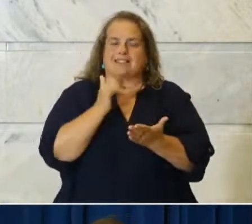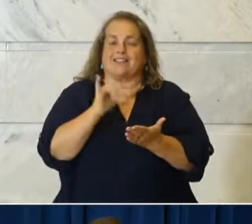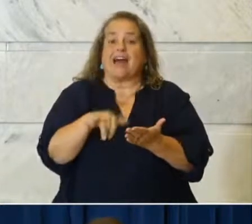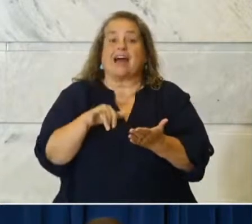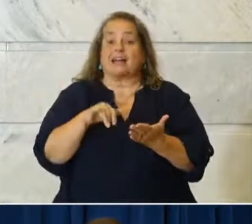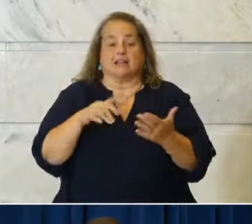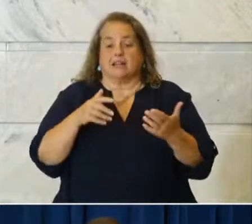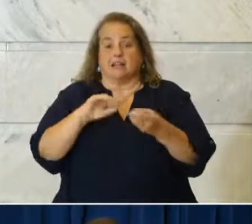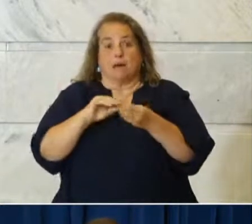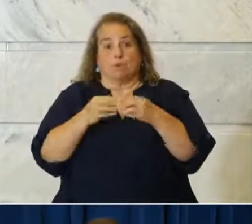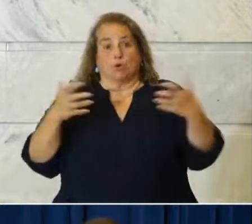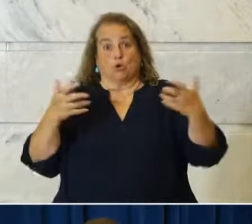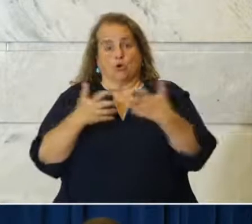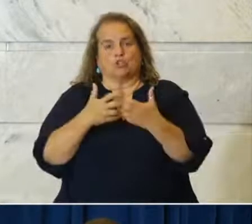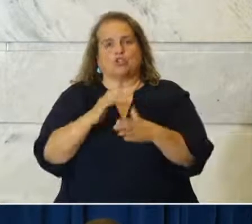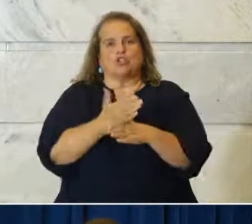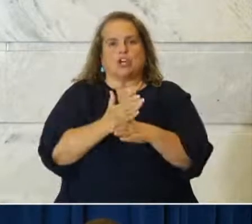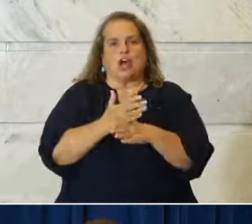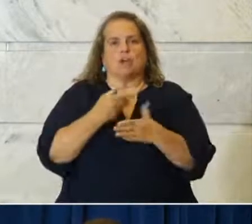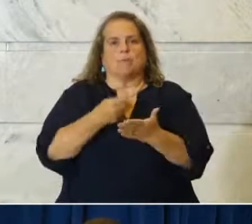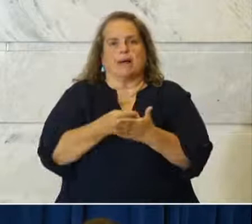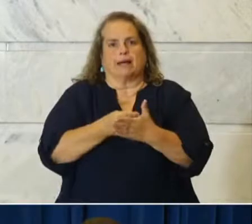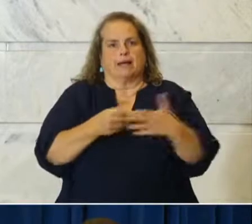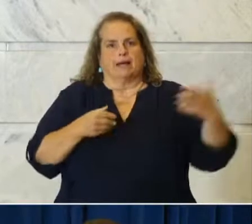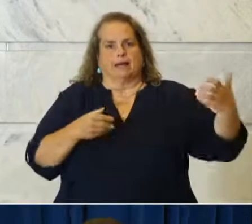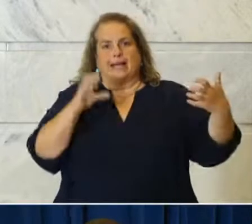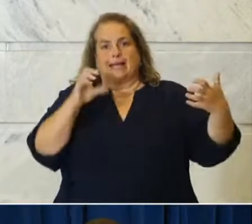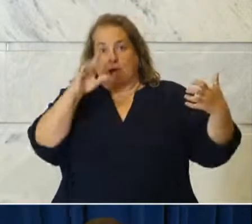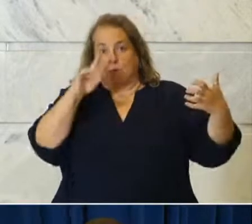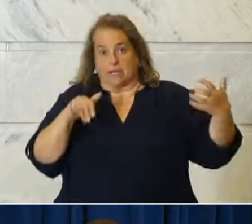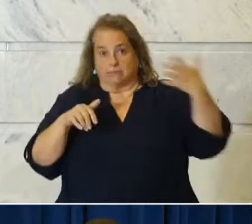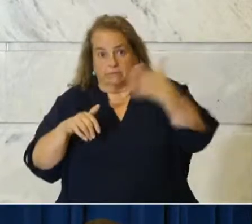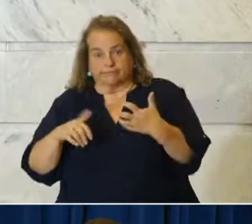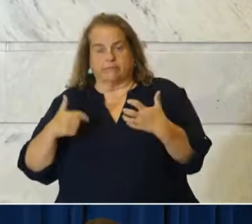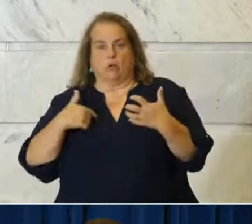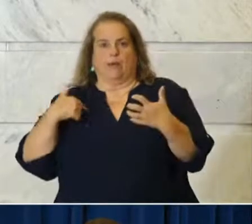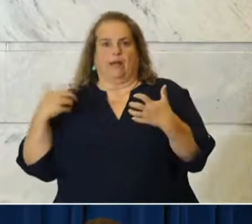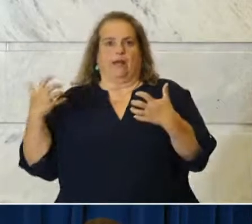That number is now much smaller. I think it went from about 37